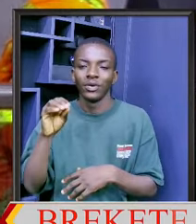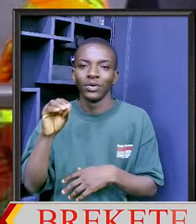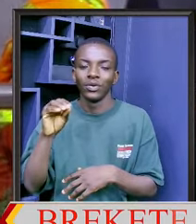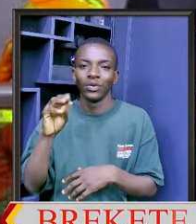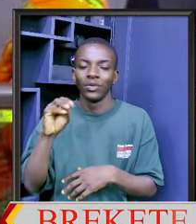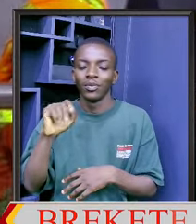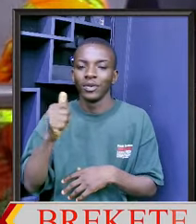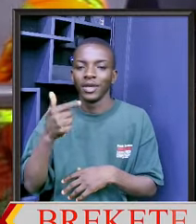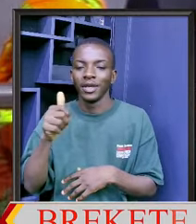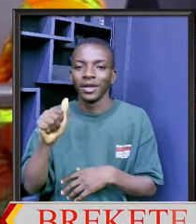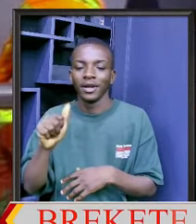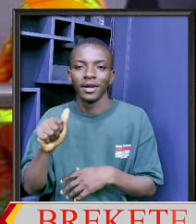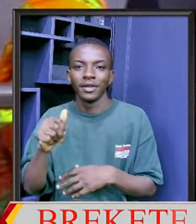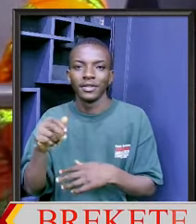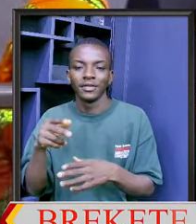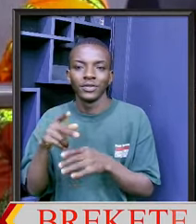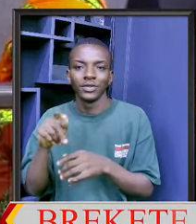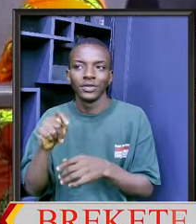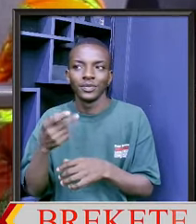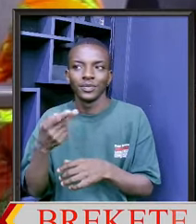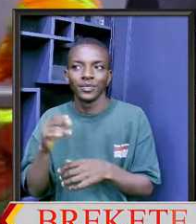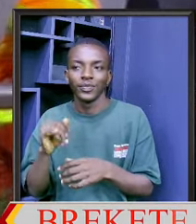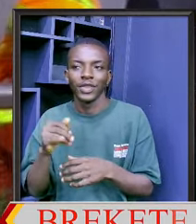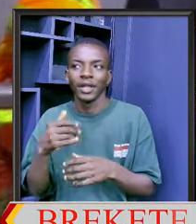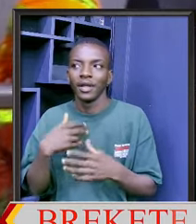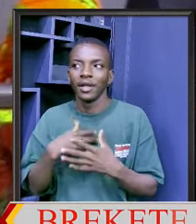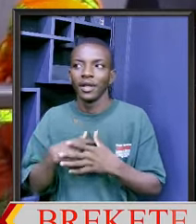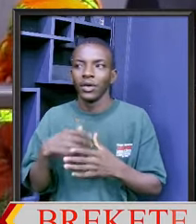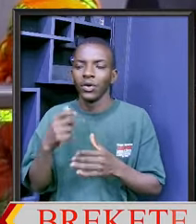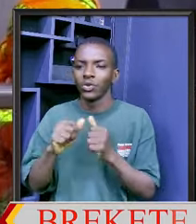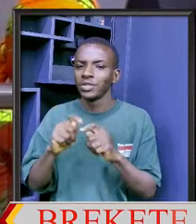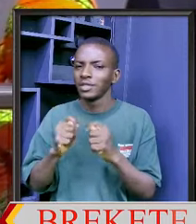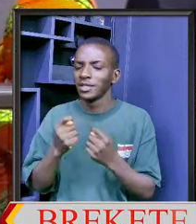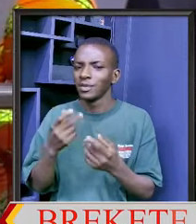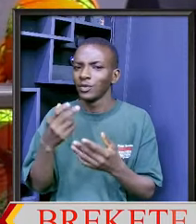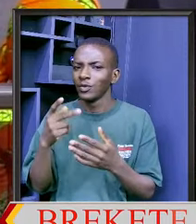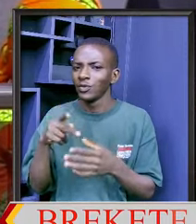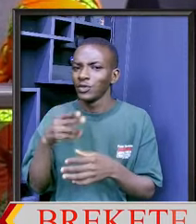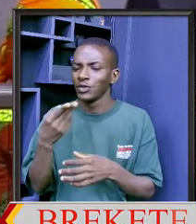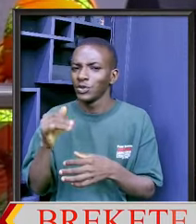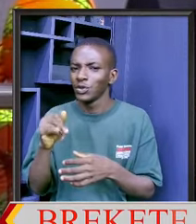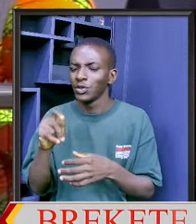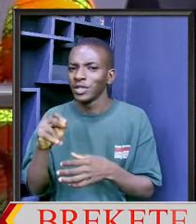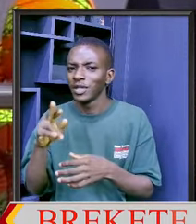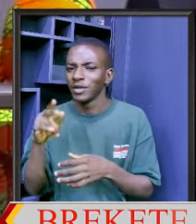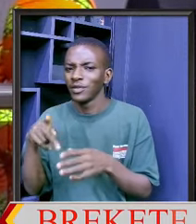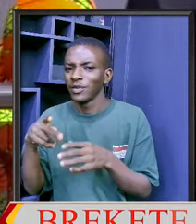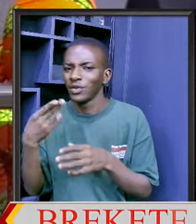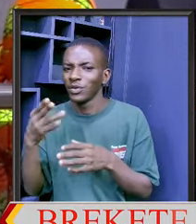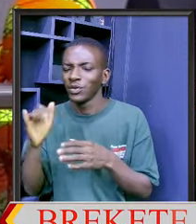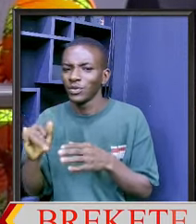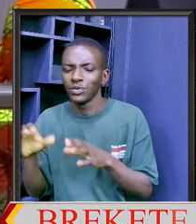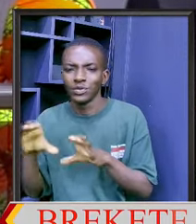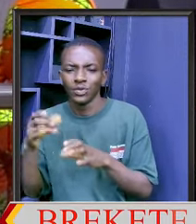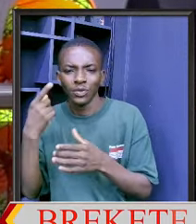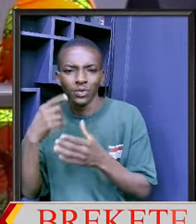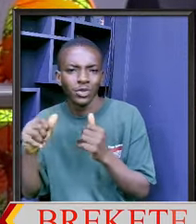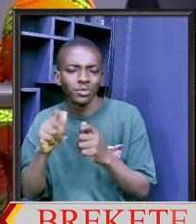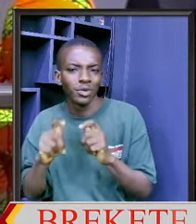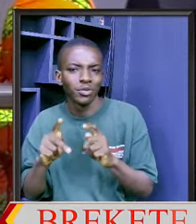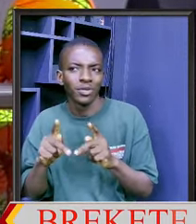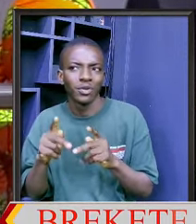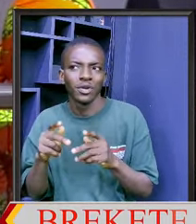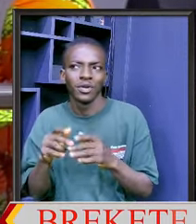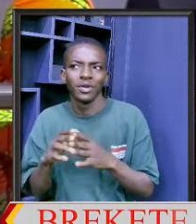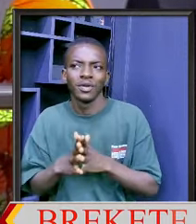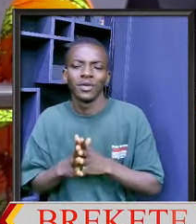Omega, the physiotherapist. Okay. And which type of physiotherapy you they do for which people and